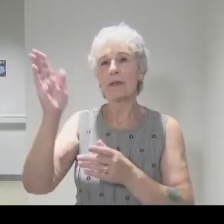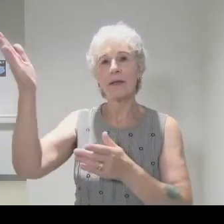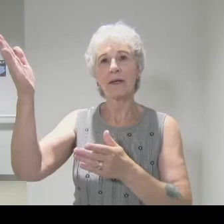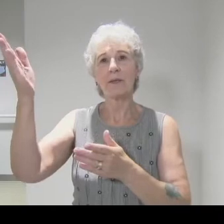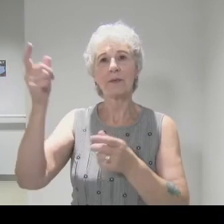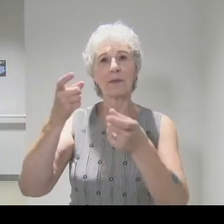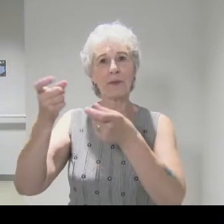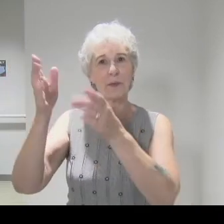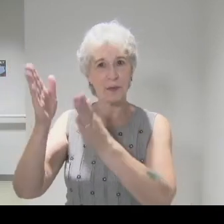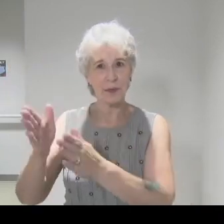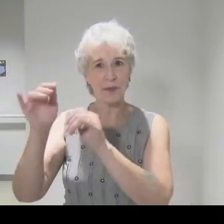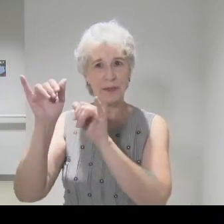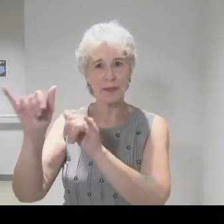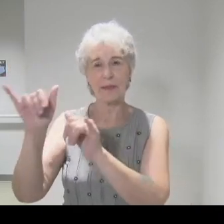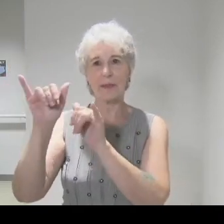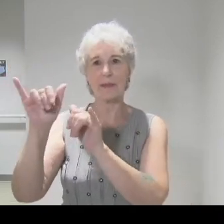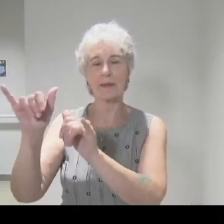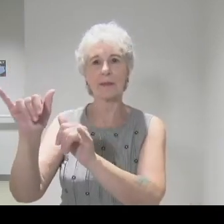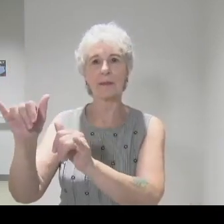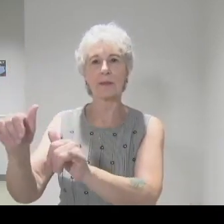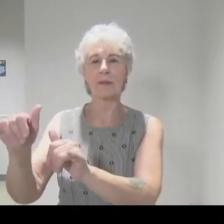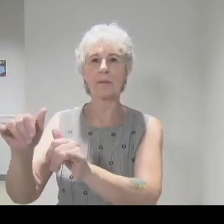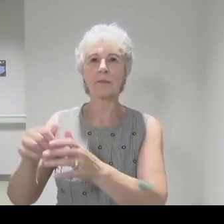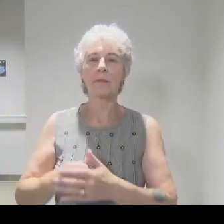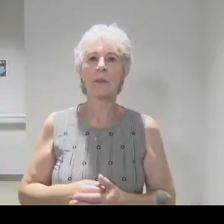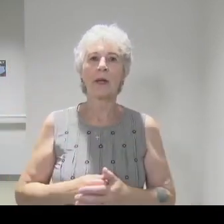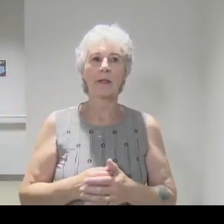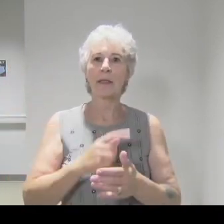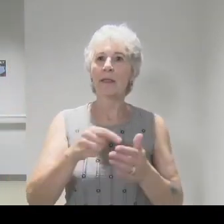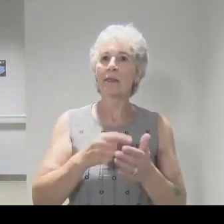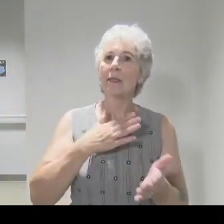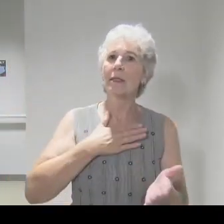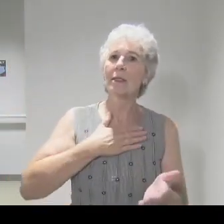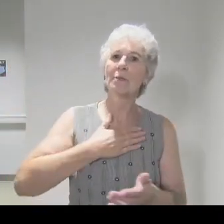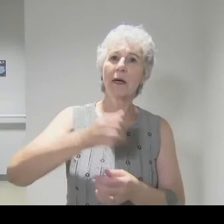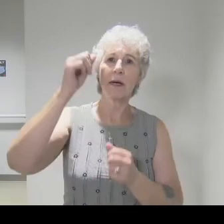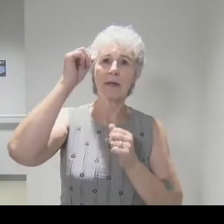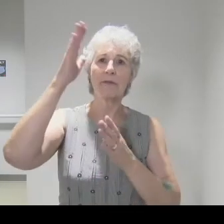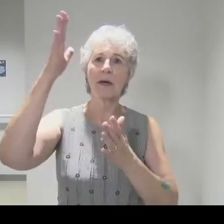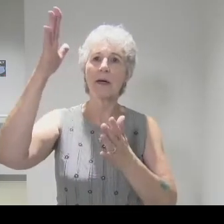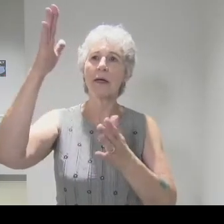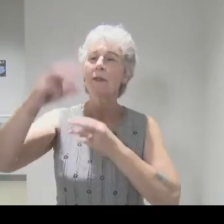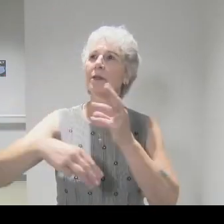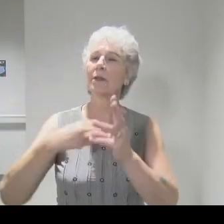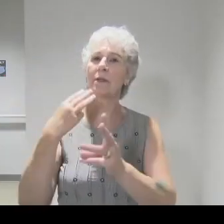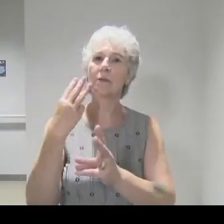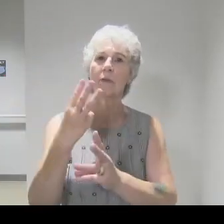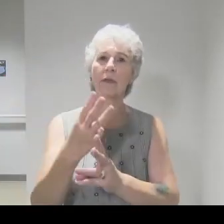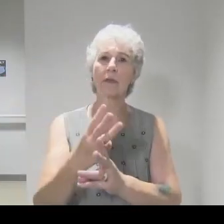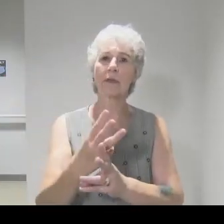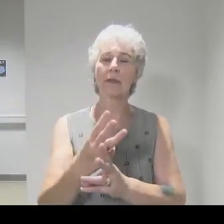the ruler yet. Join me. This is my